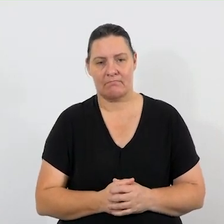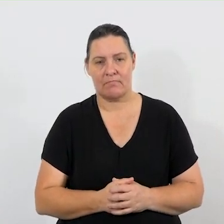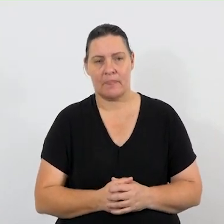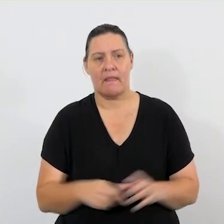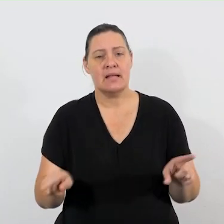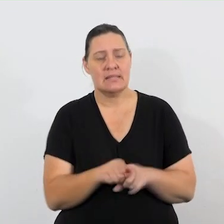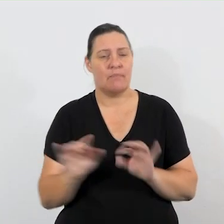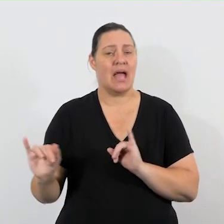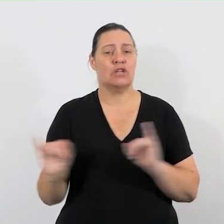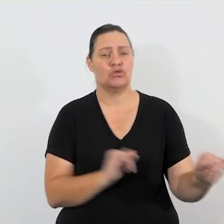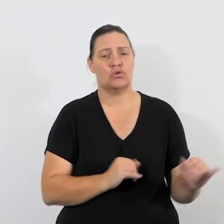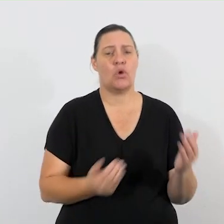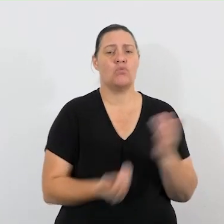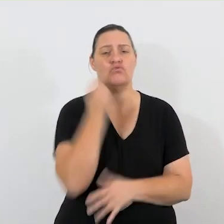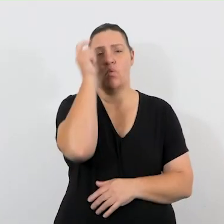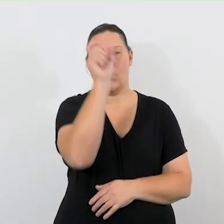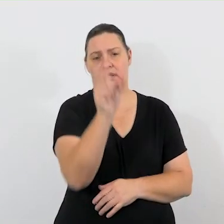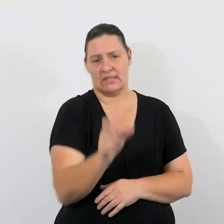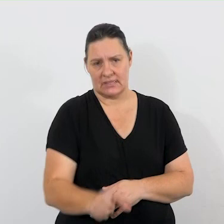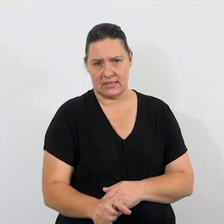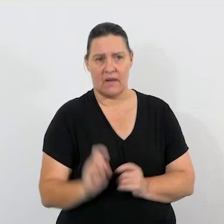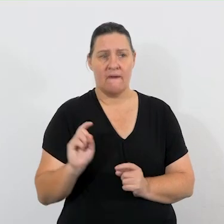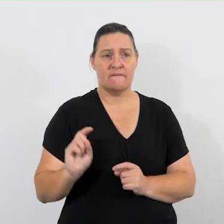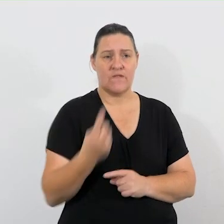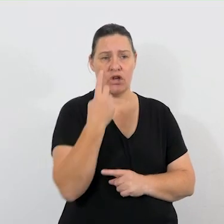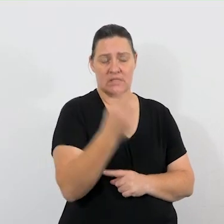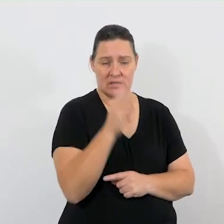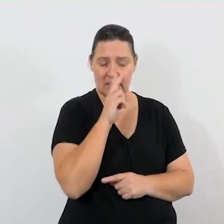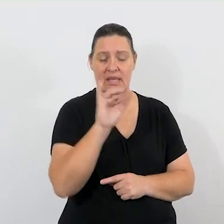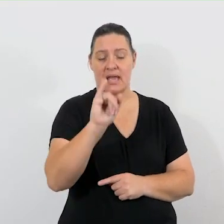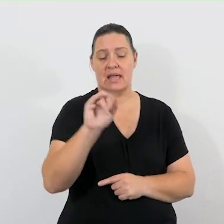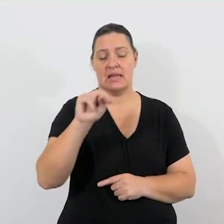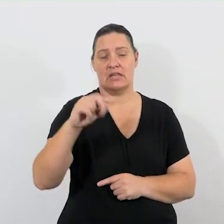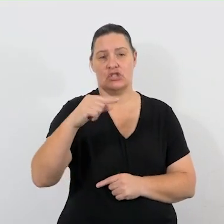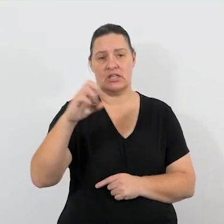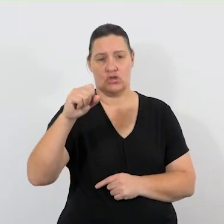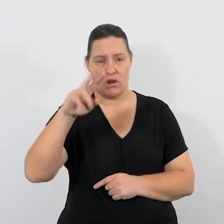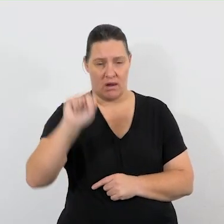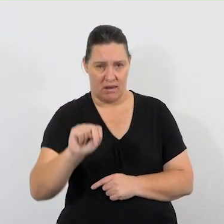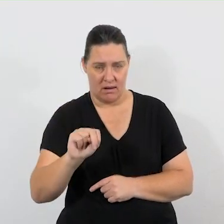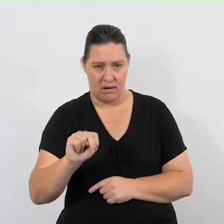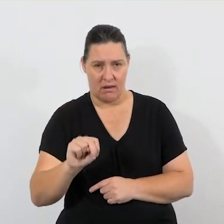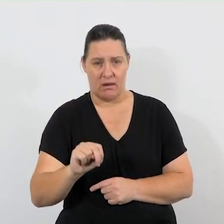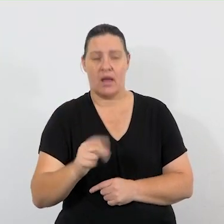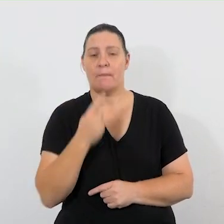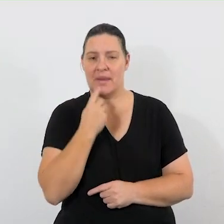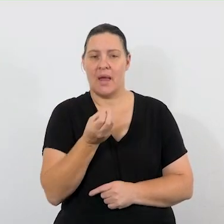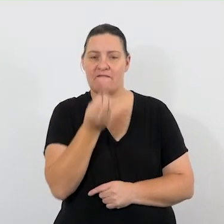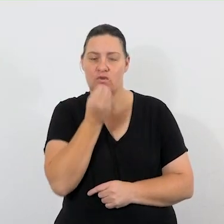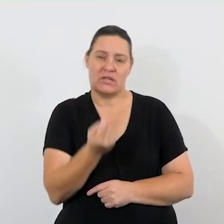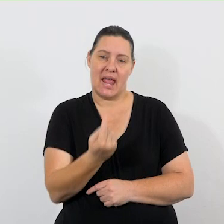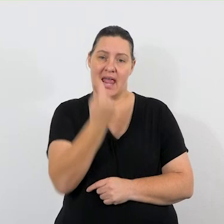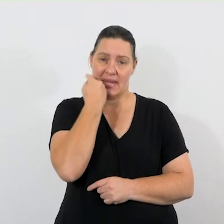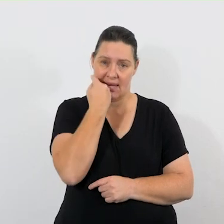were also introduced to new terminology. So the first term that we looked at was ingestion, which is